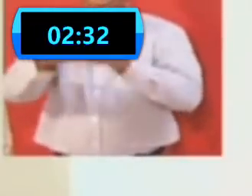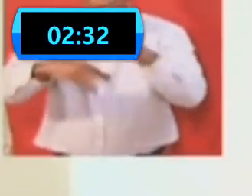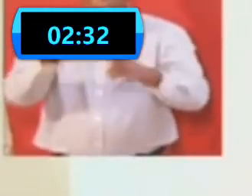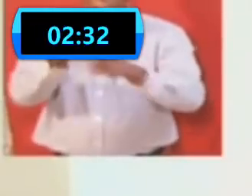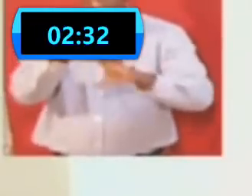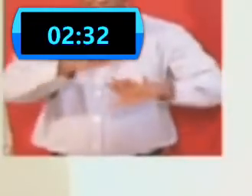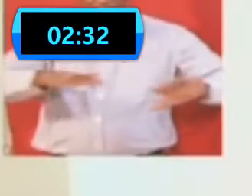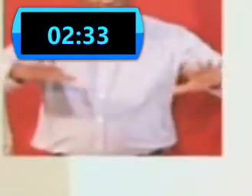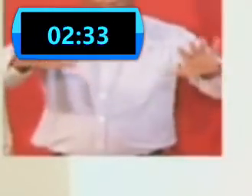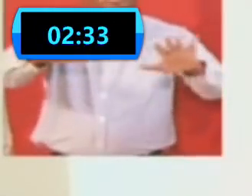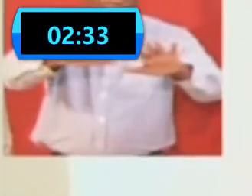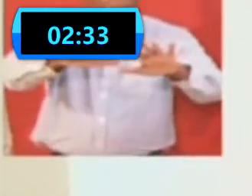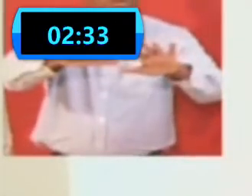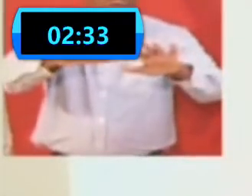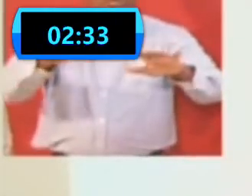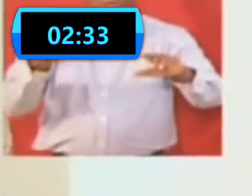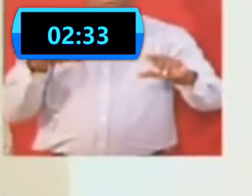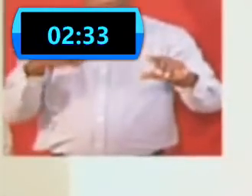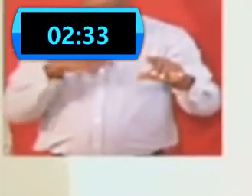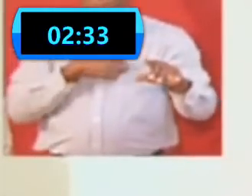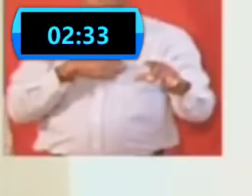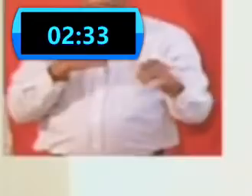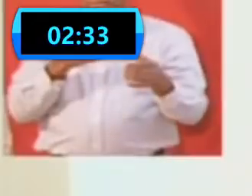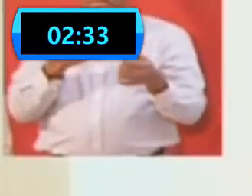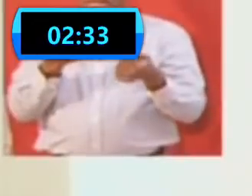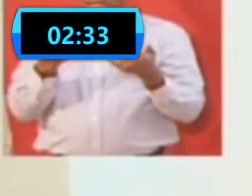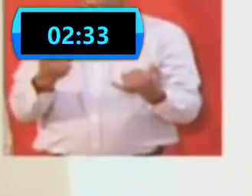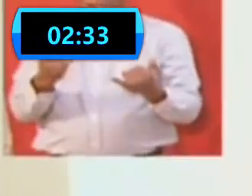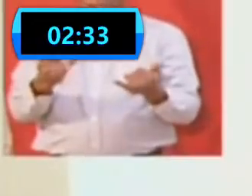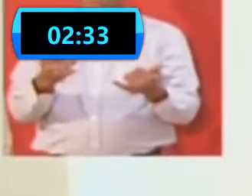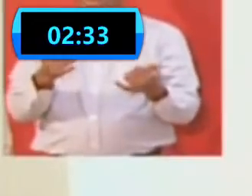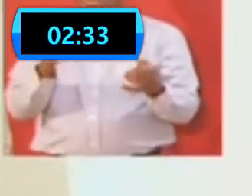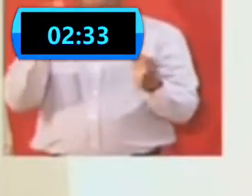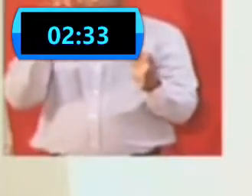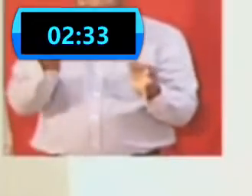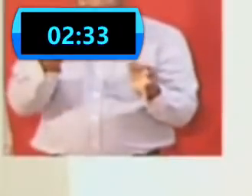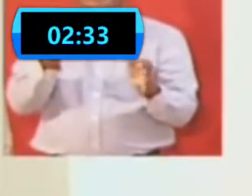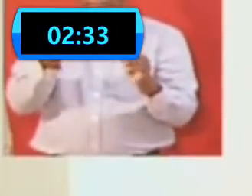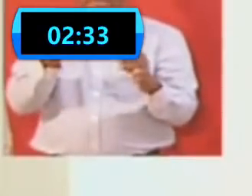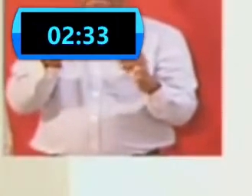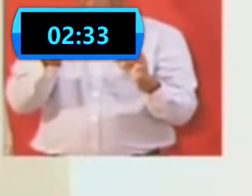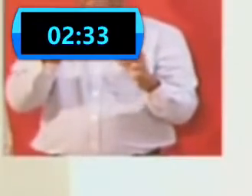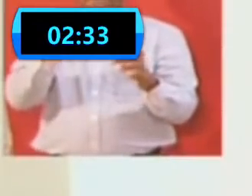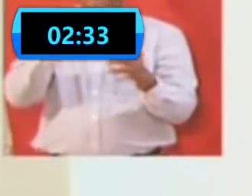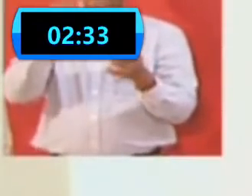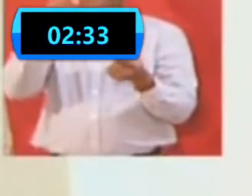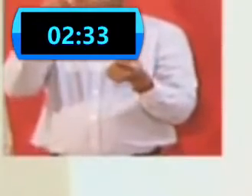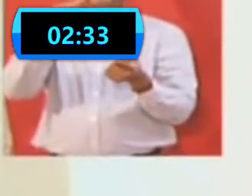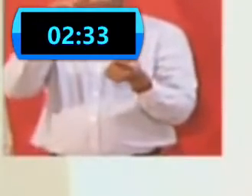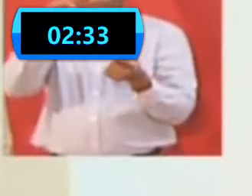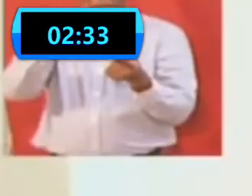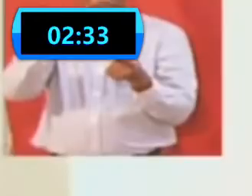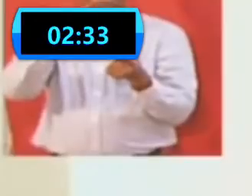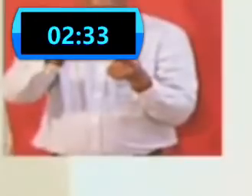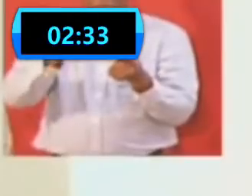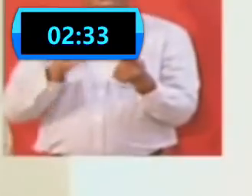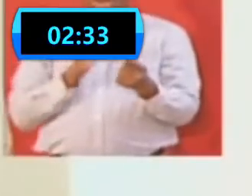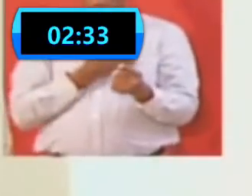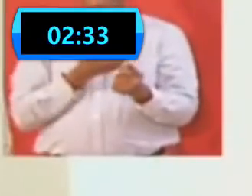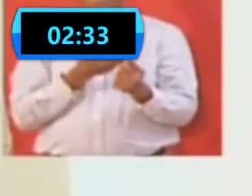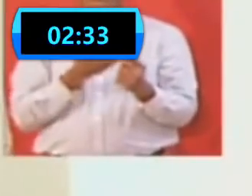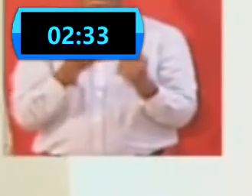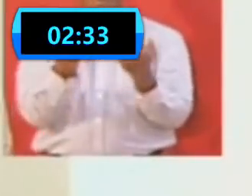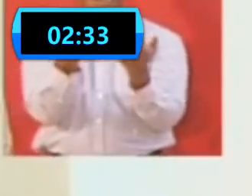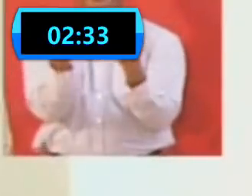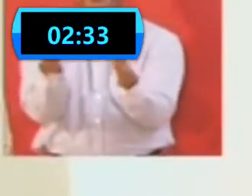withdrawal, that we do so slowly and carefully so as not to risk. That being so, we here